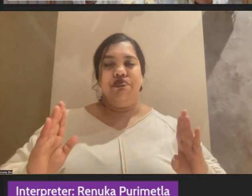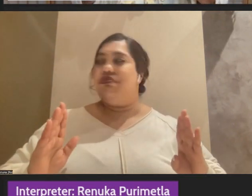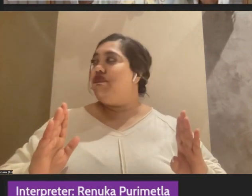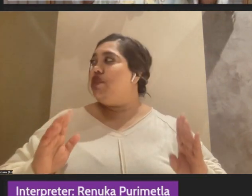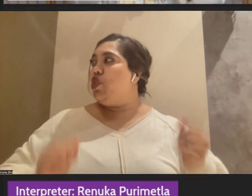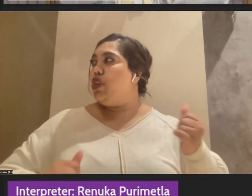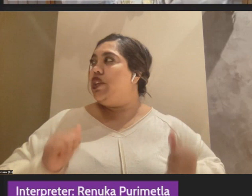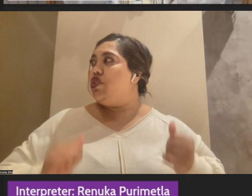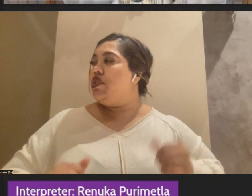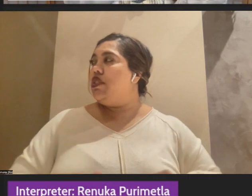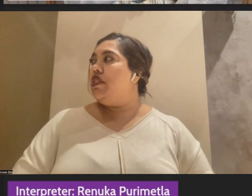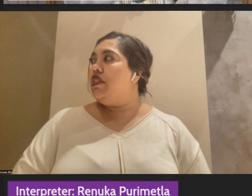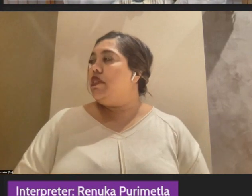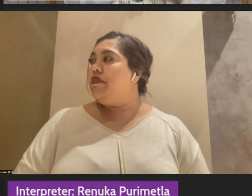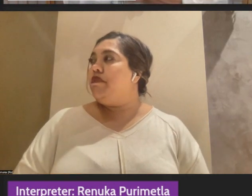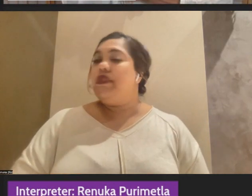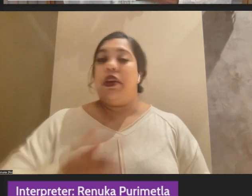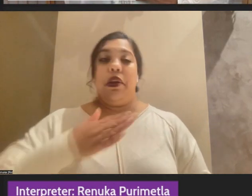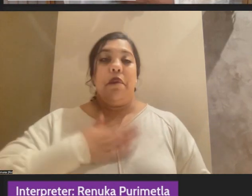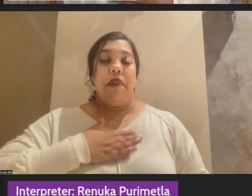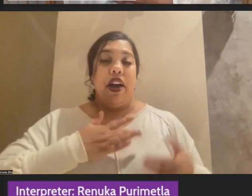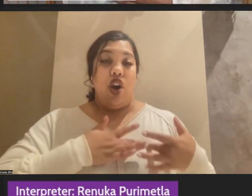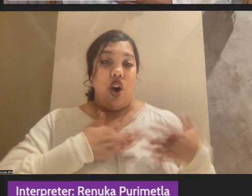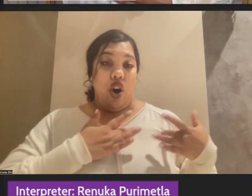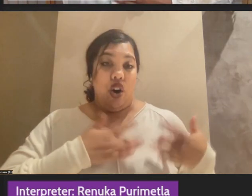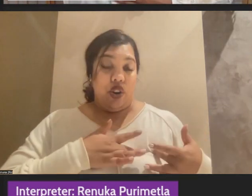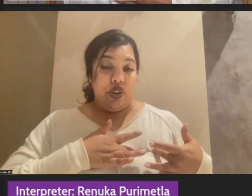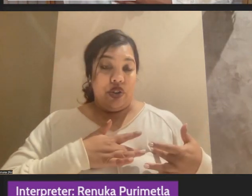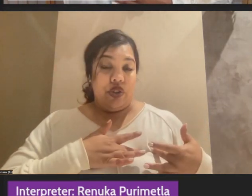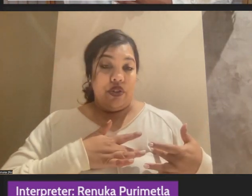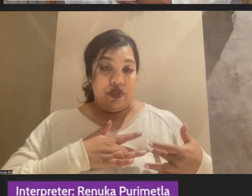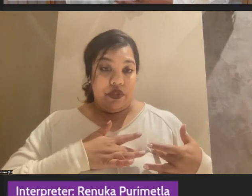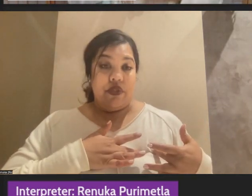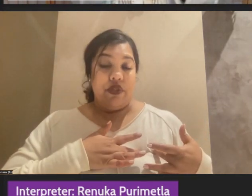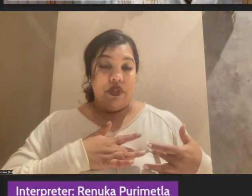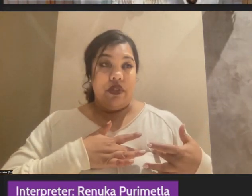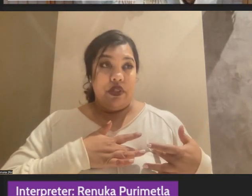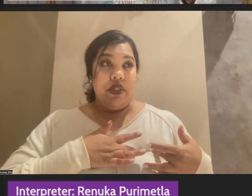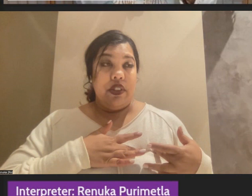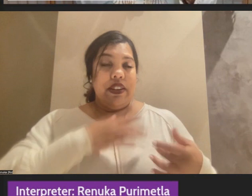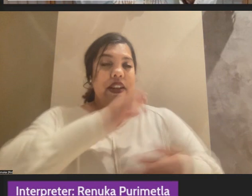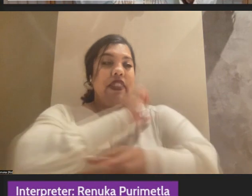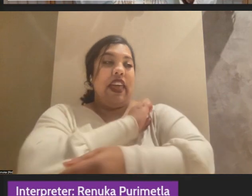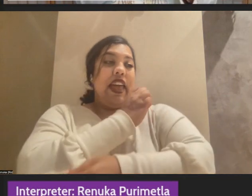bottom? Because my heart, the energy of love in my heart chakra can be